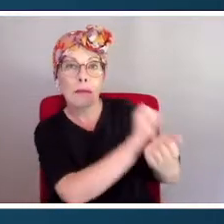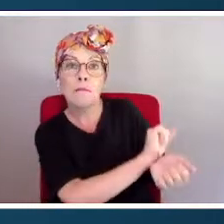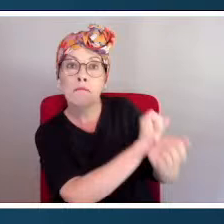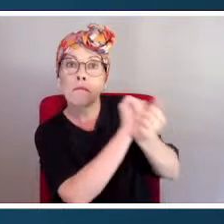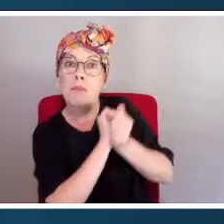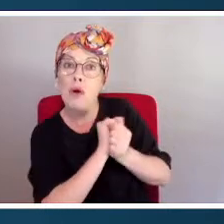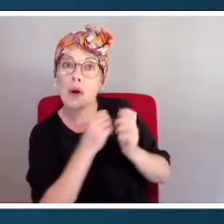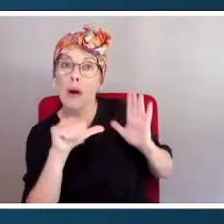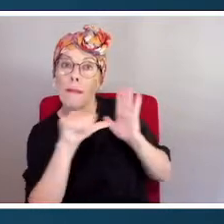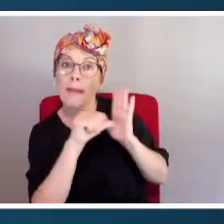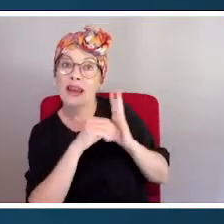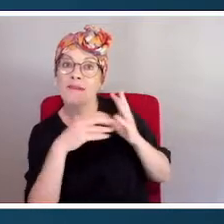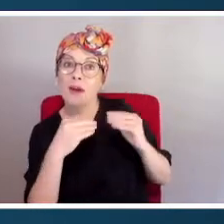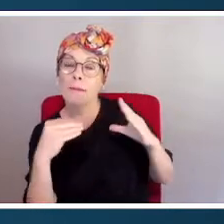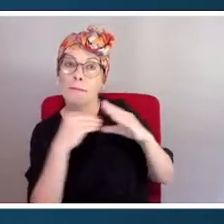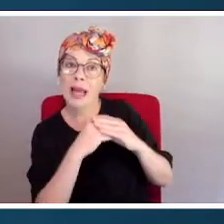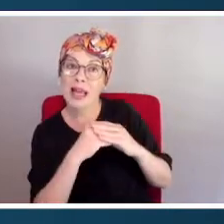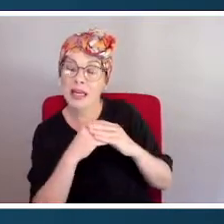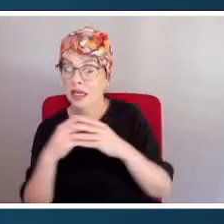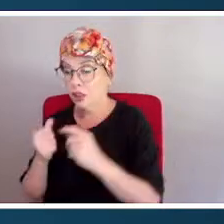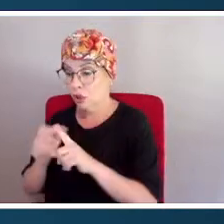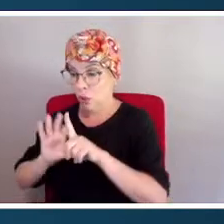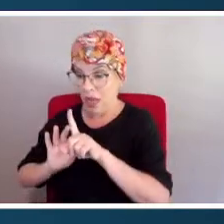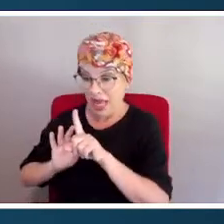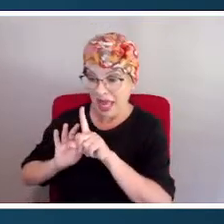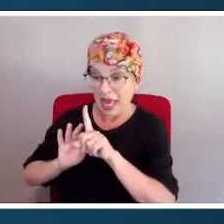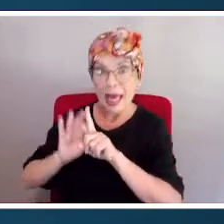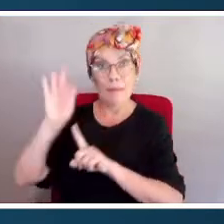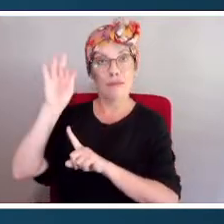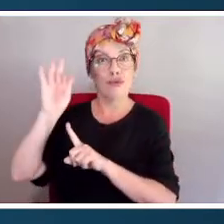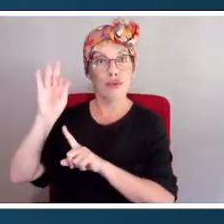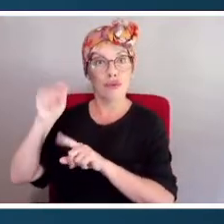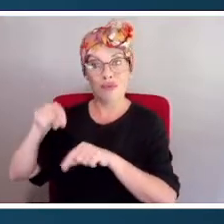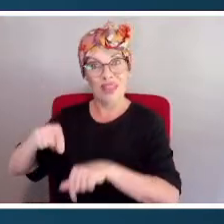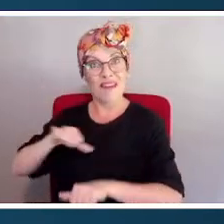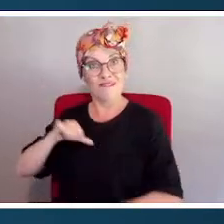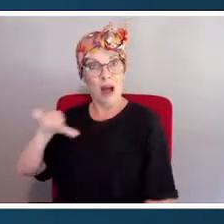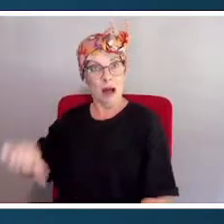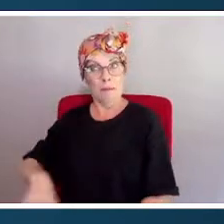security through diversifying into new crops and livestock.